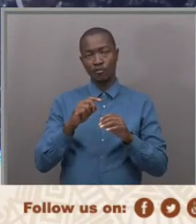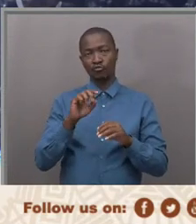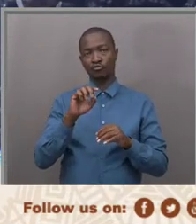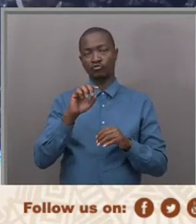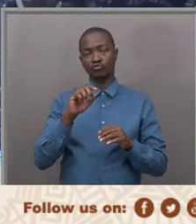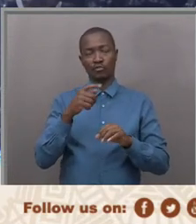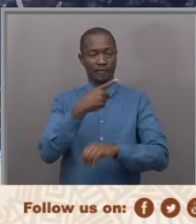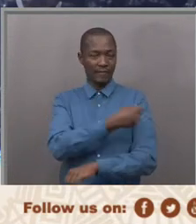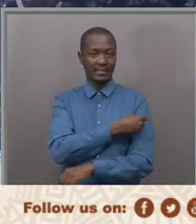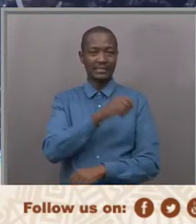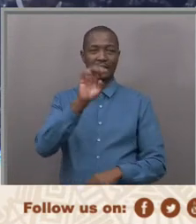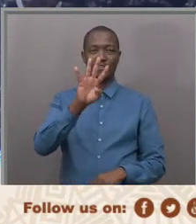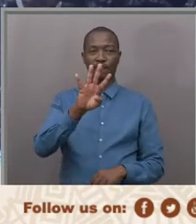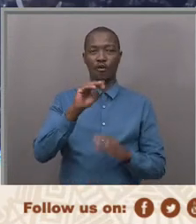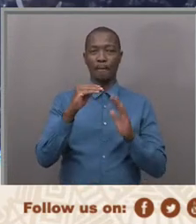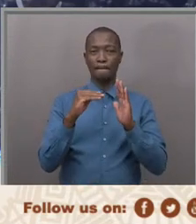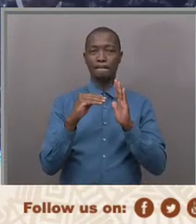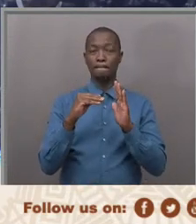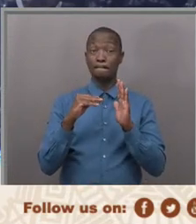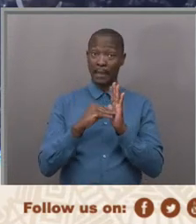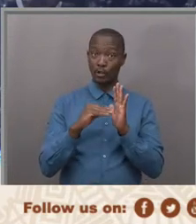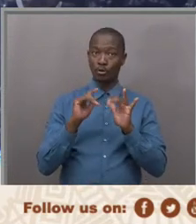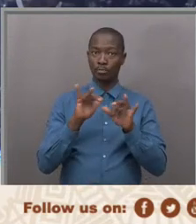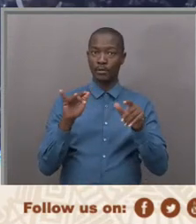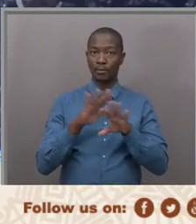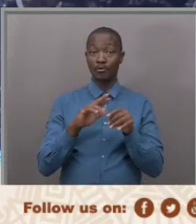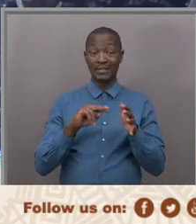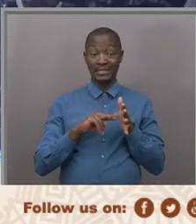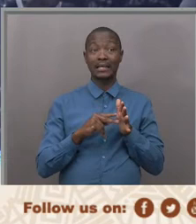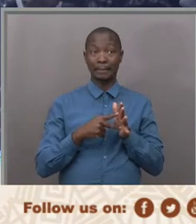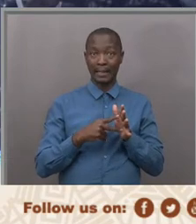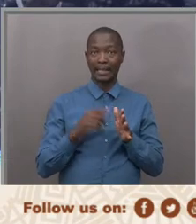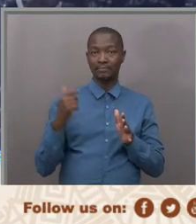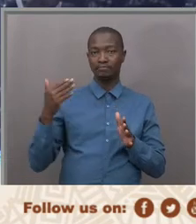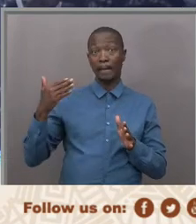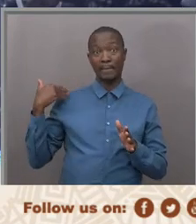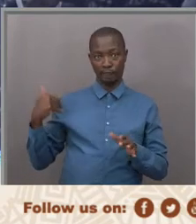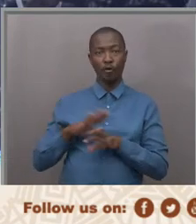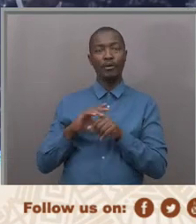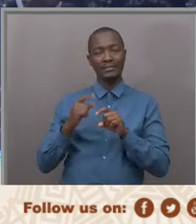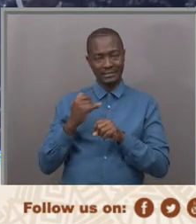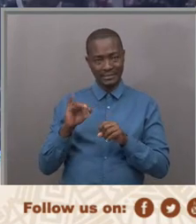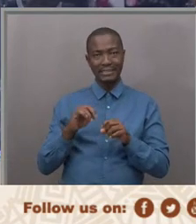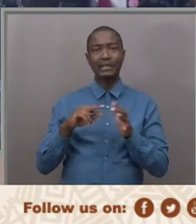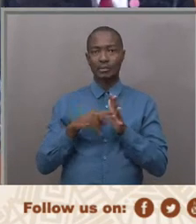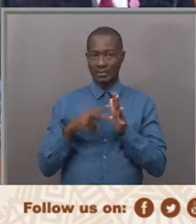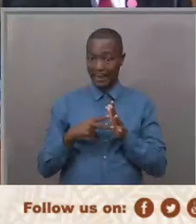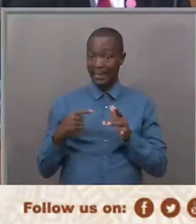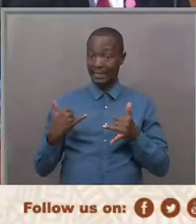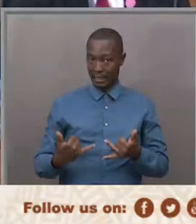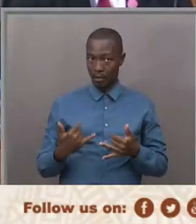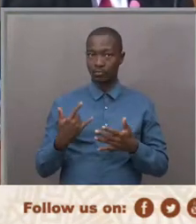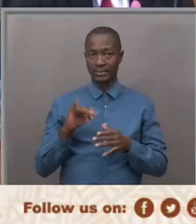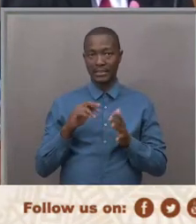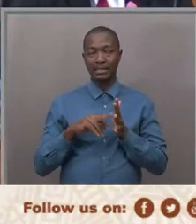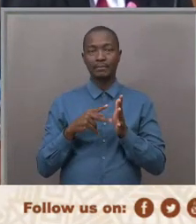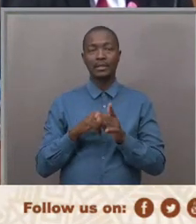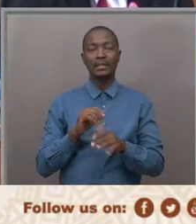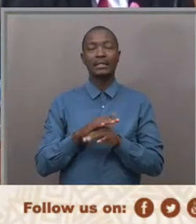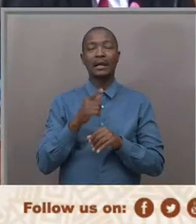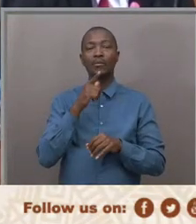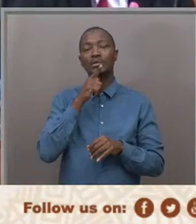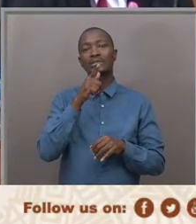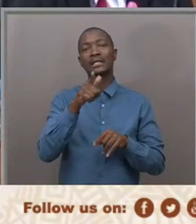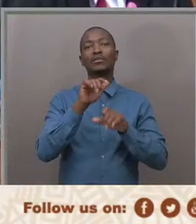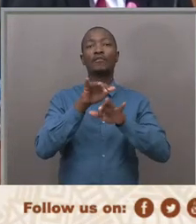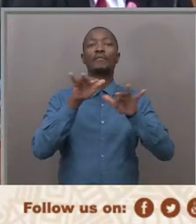province. This is what our plan is. It was a plan, it is still a plan. And we call on people of